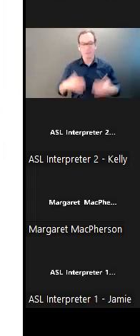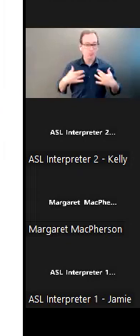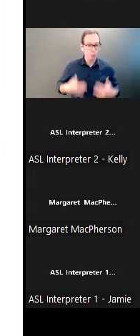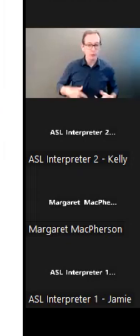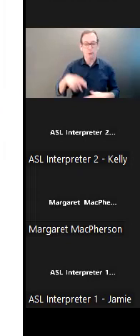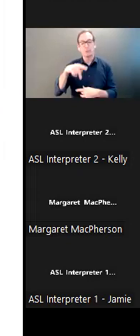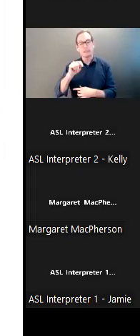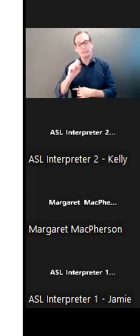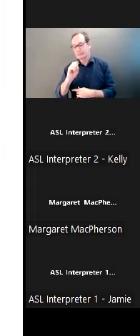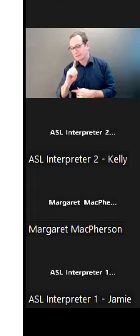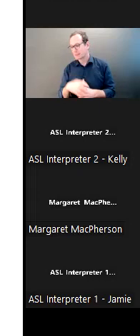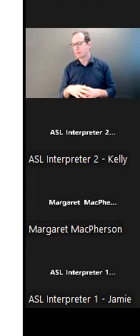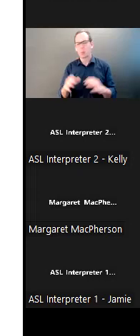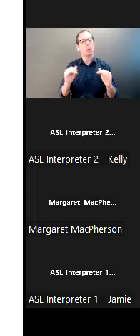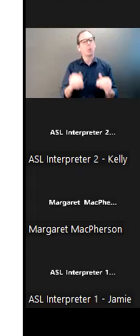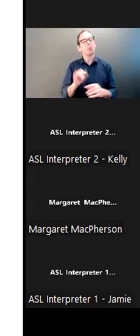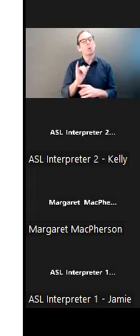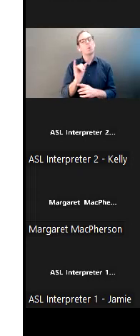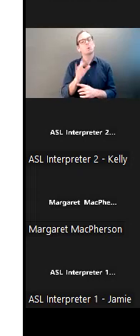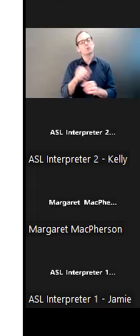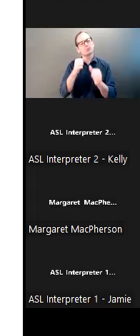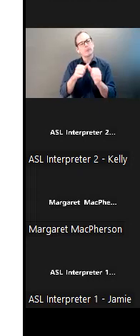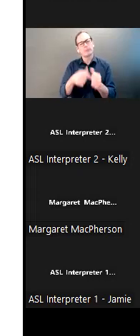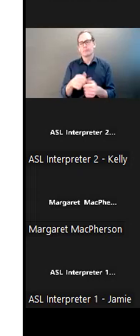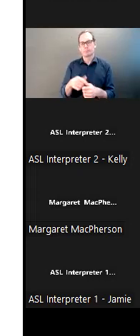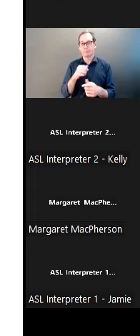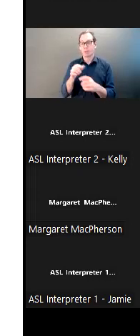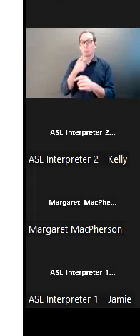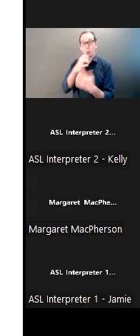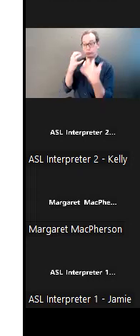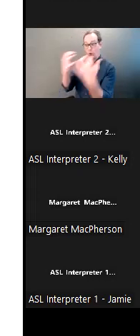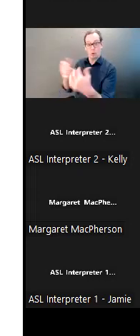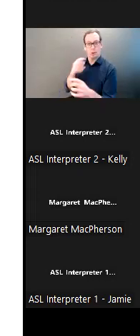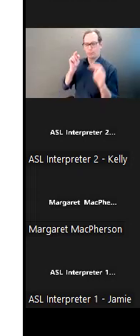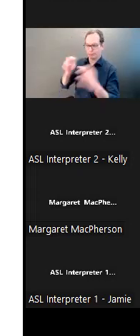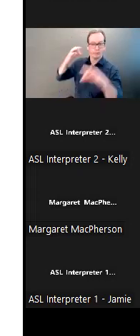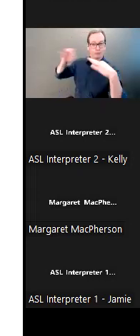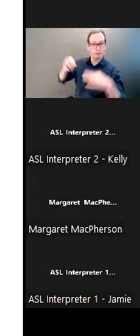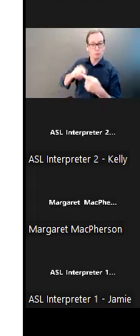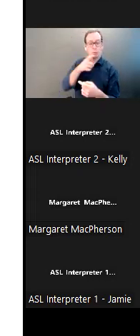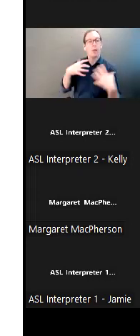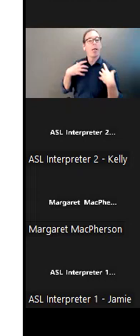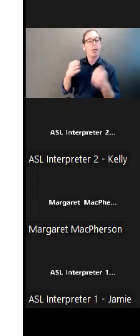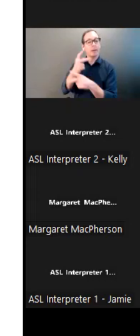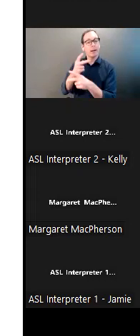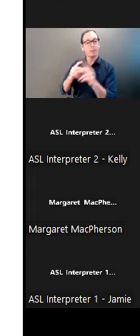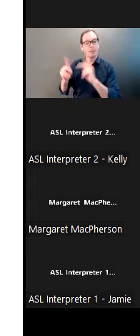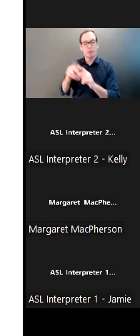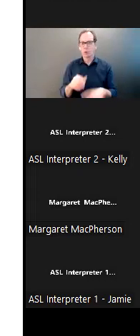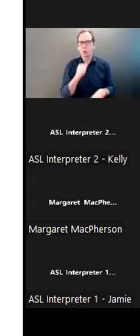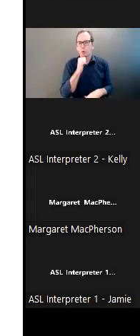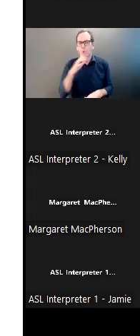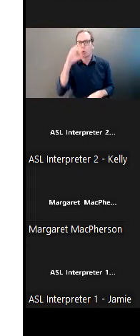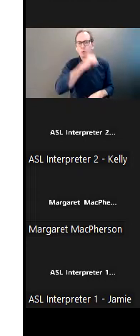healthcare audiences, but really to everyone, that we need that sort of shift from judging people for things like misuse of